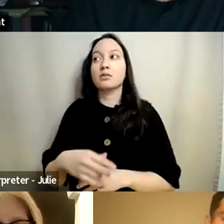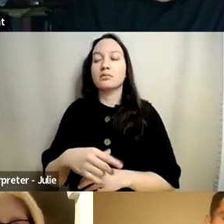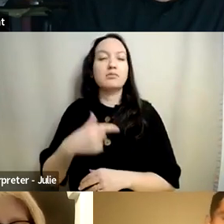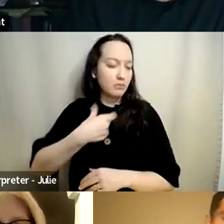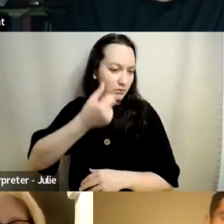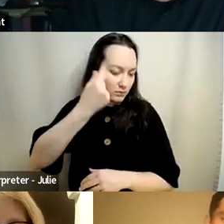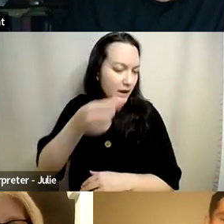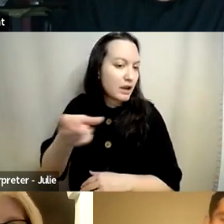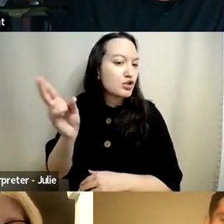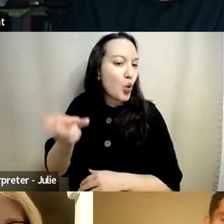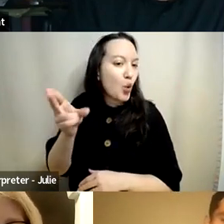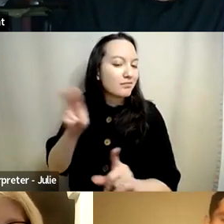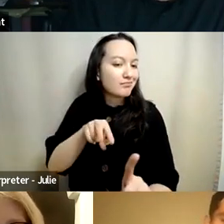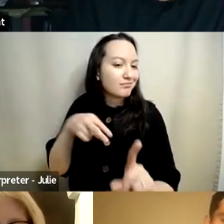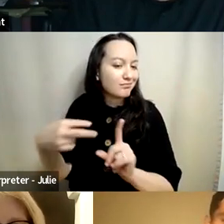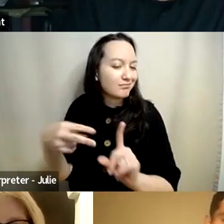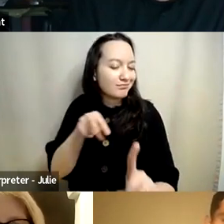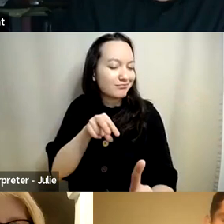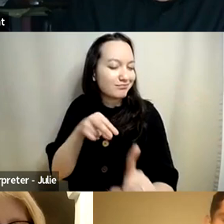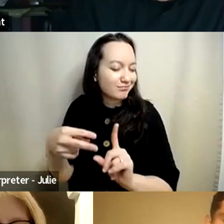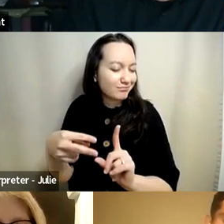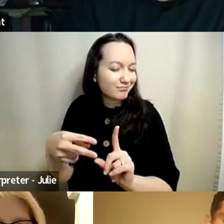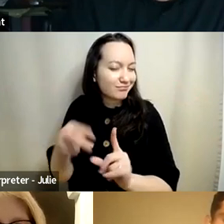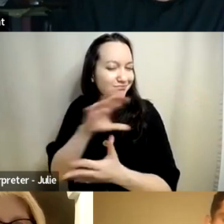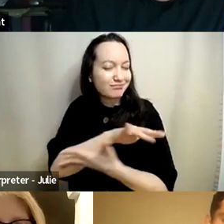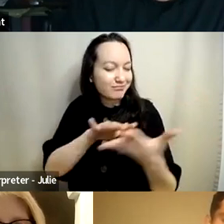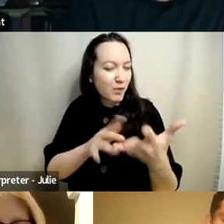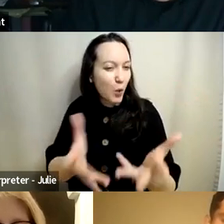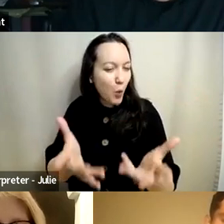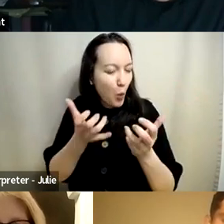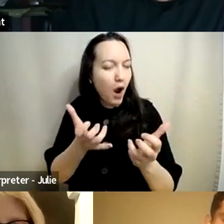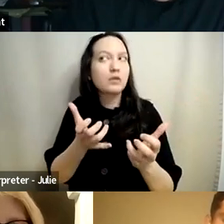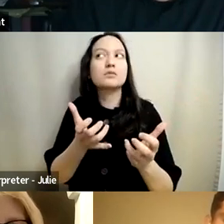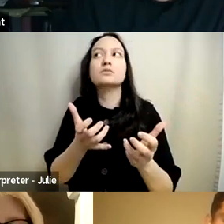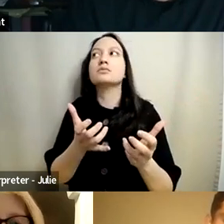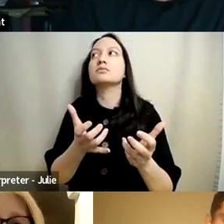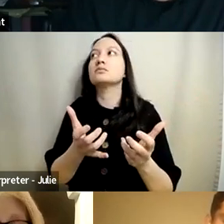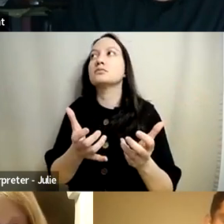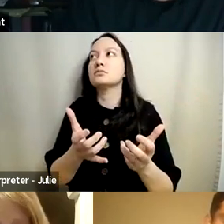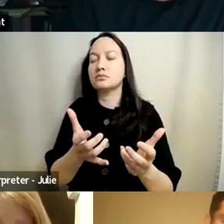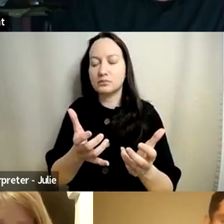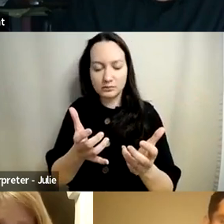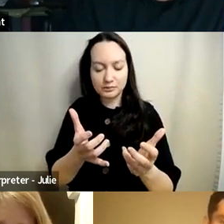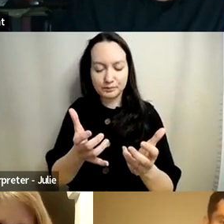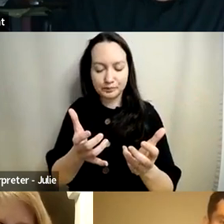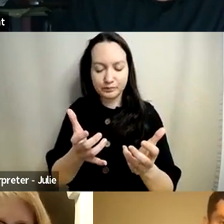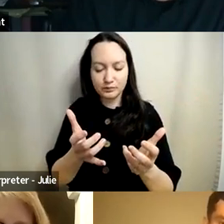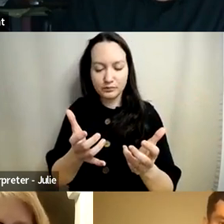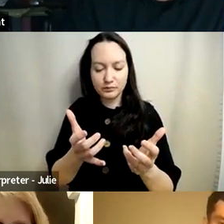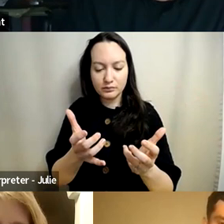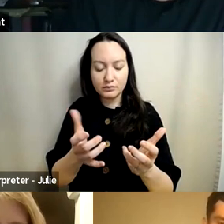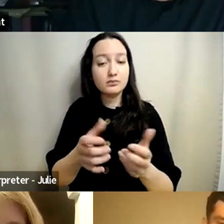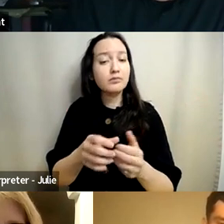it's a historical perspective. And these are things that we really want, that the